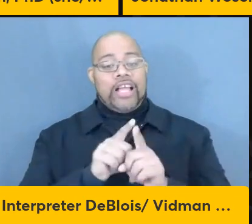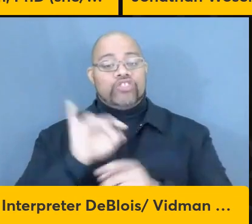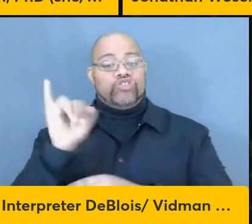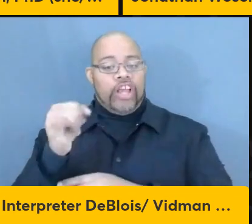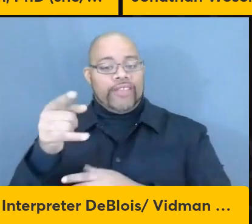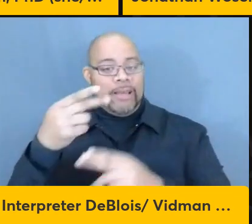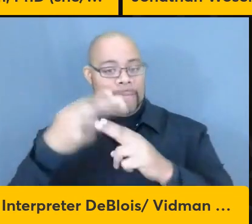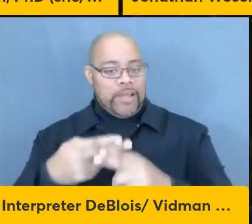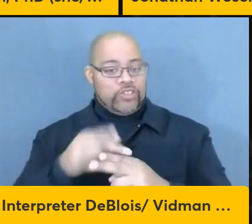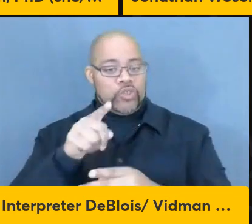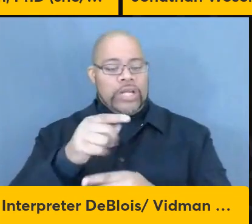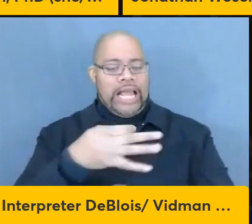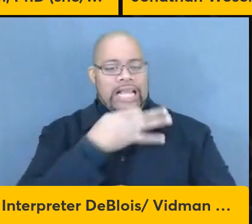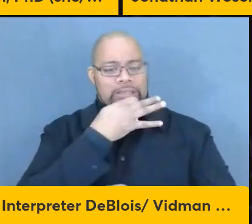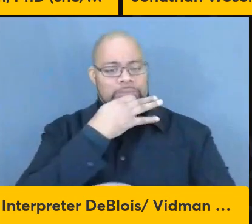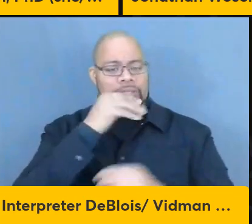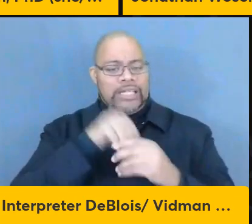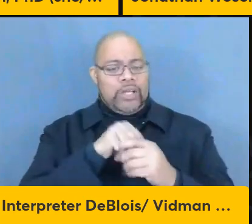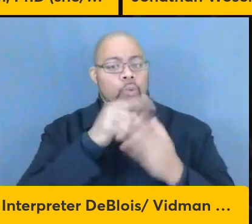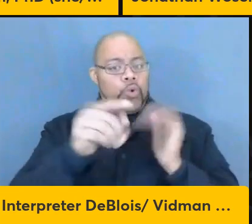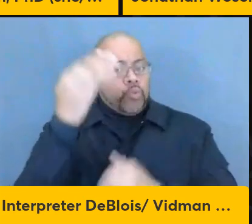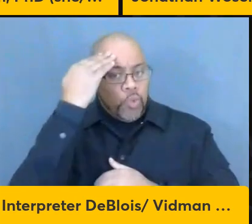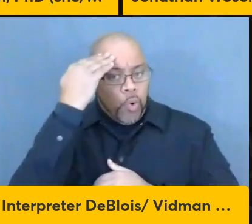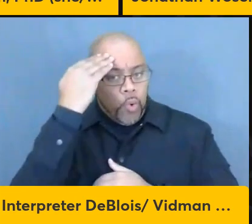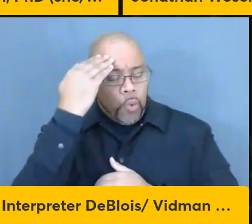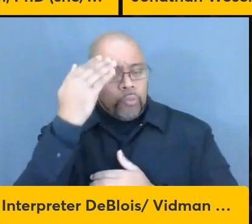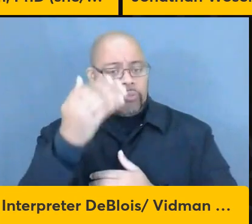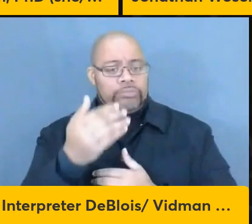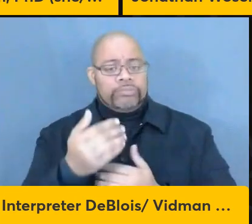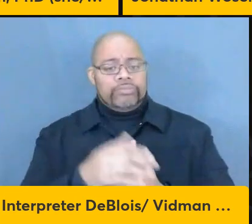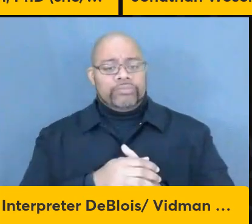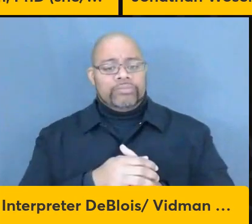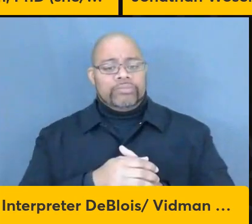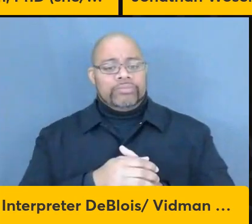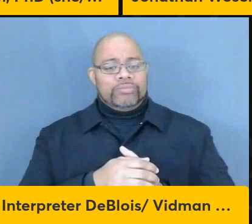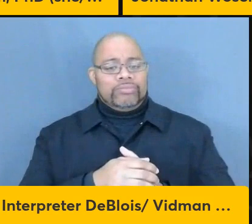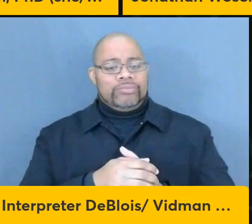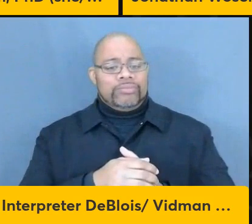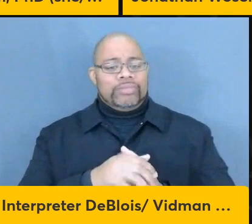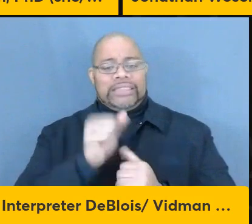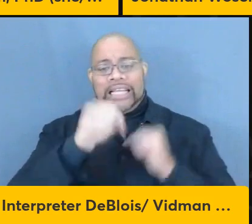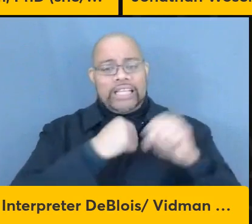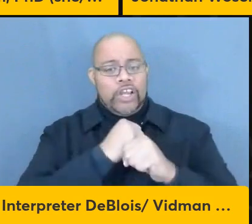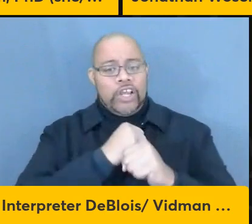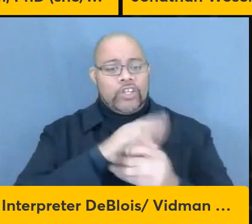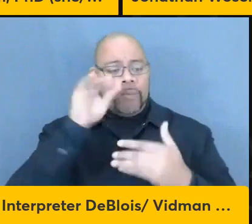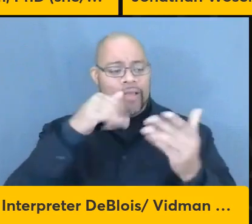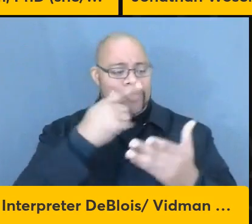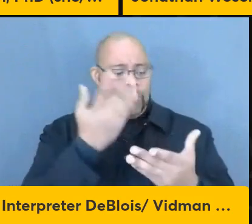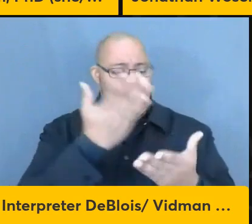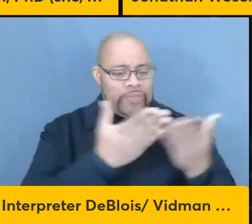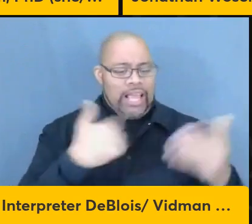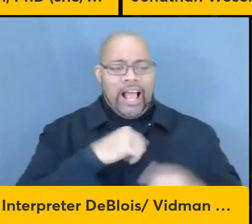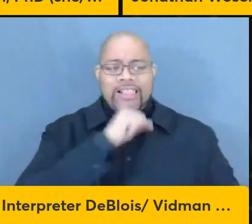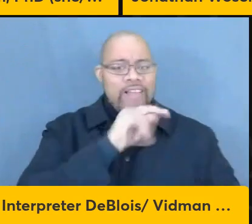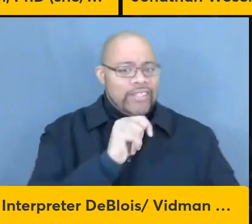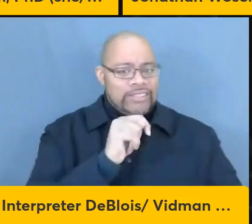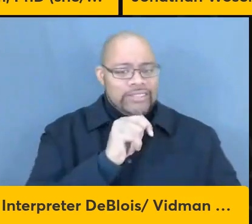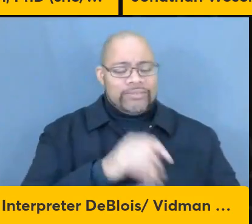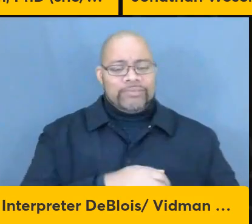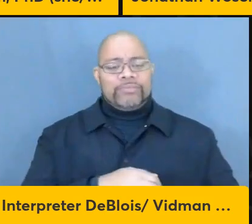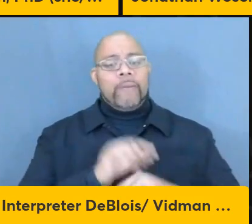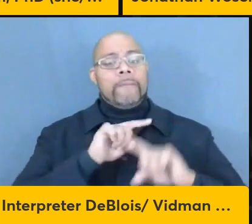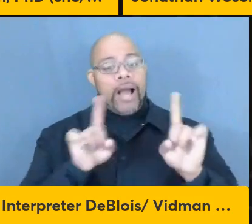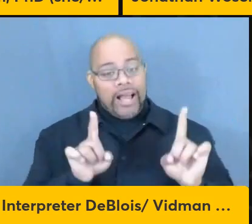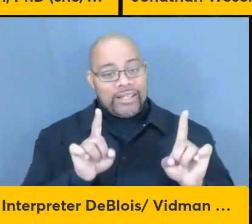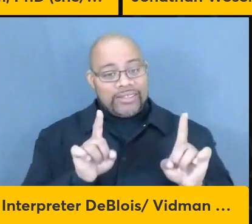of alluded to, you're an expert in what you know. Half a decade I spent learning about human T cell development, which is fantastic. I love it.